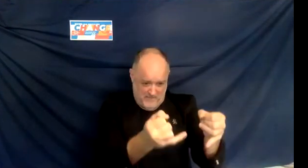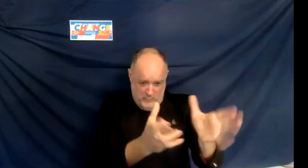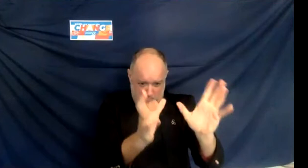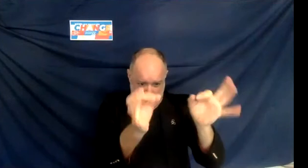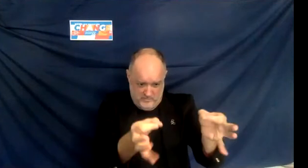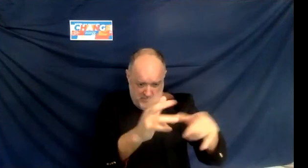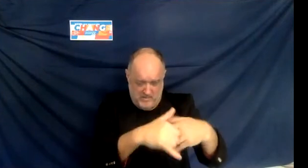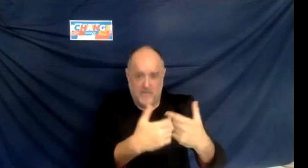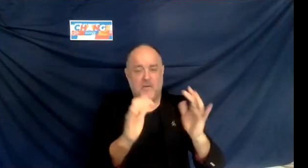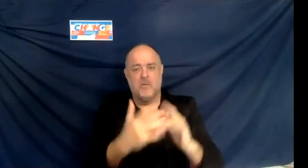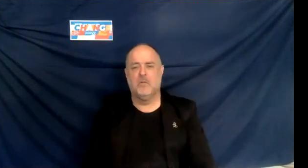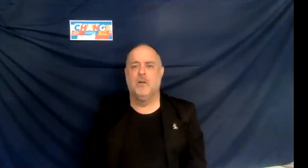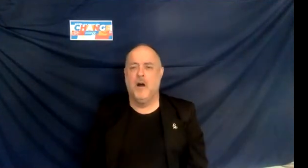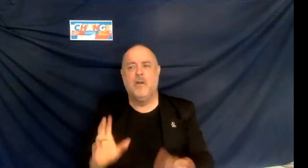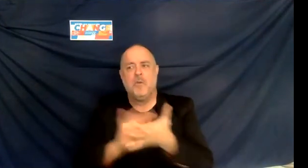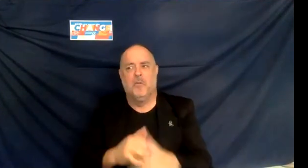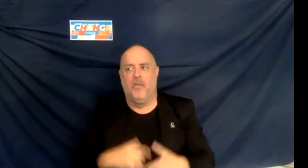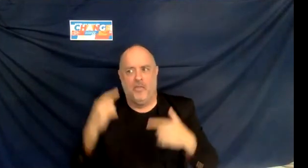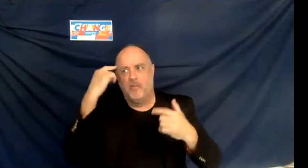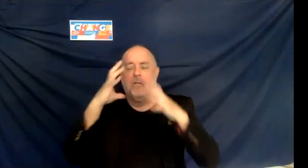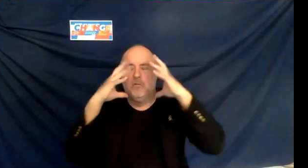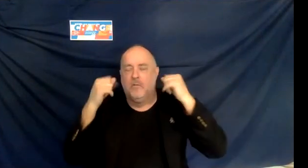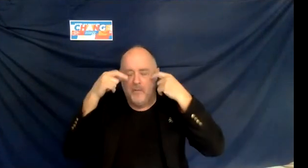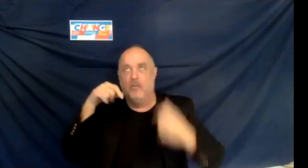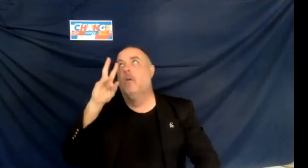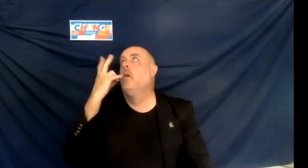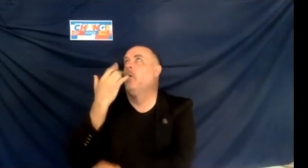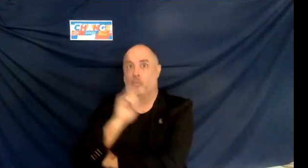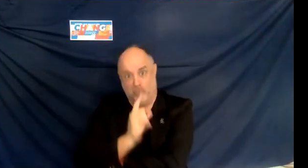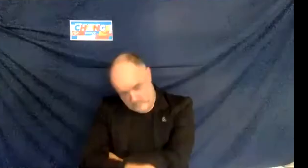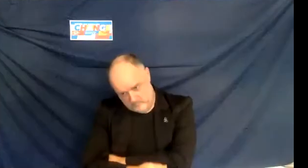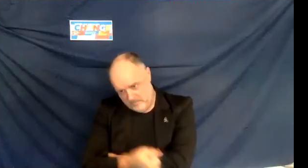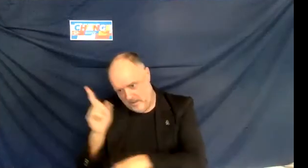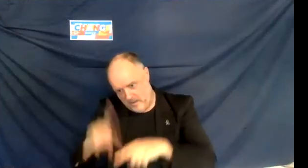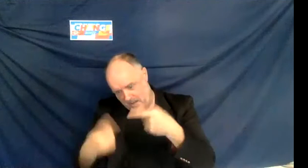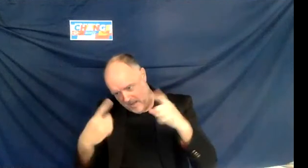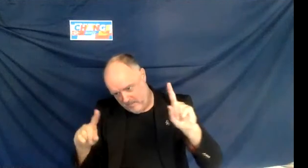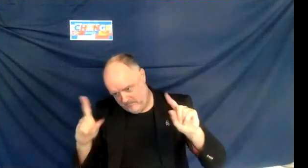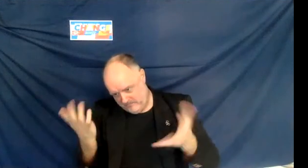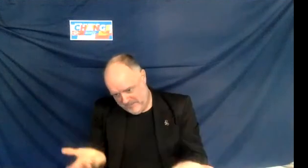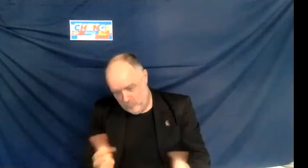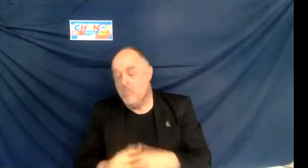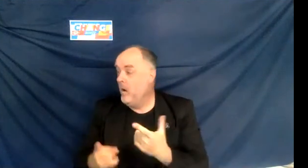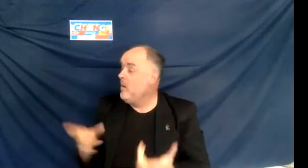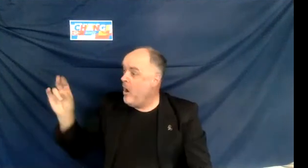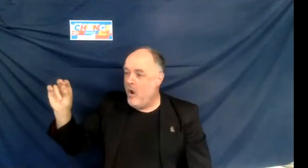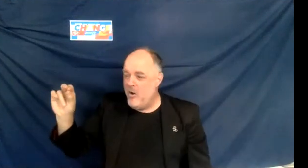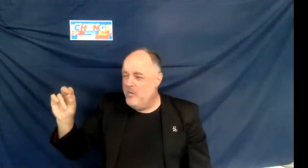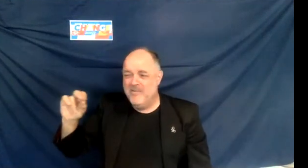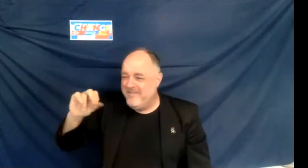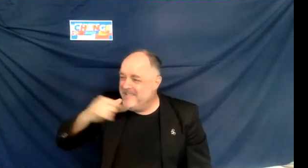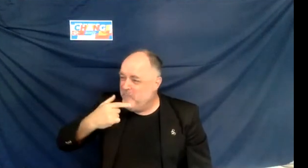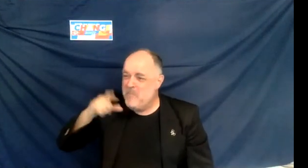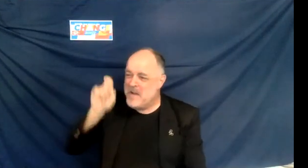do roll their eyes when it comes to Dutch applications of design, that's something to really reinforce when you're having these conversations. Is you're not telling